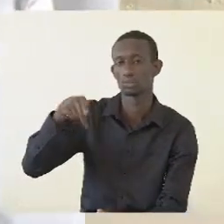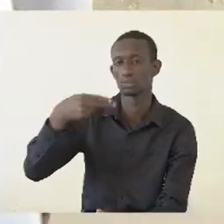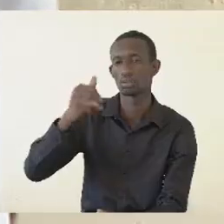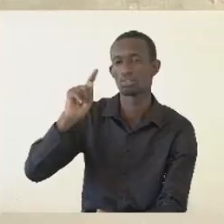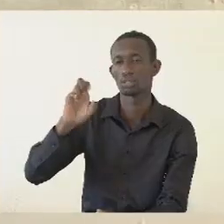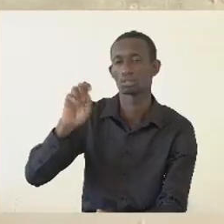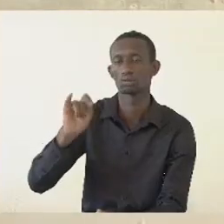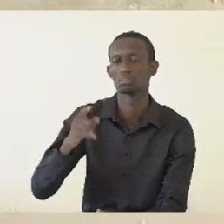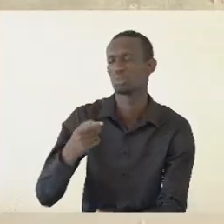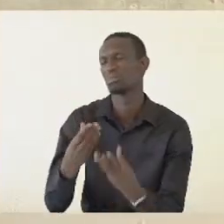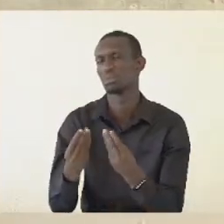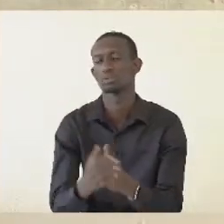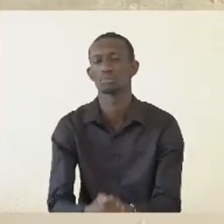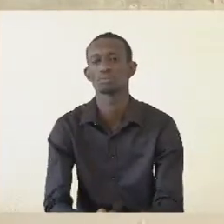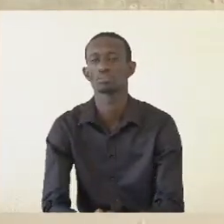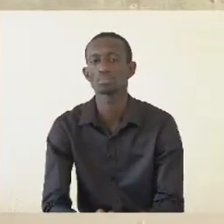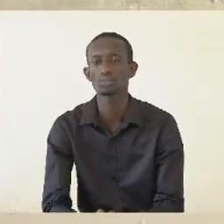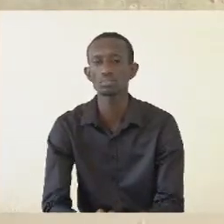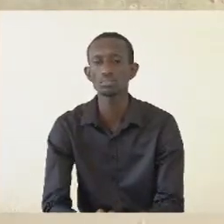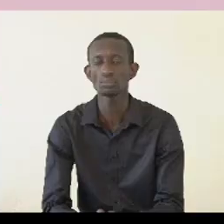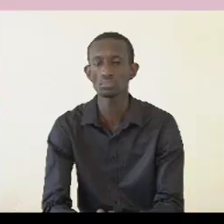Very simple. And the second one is